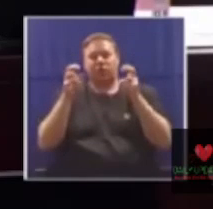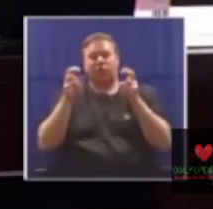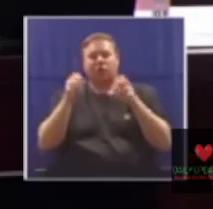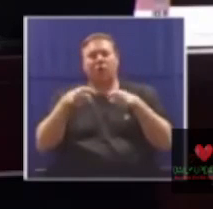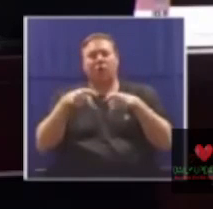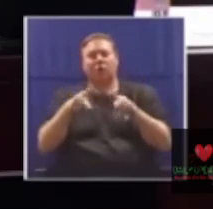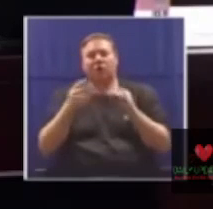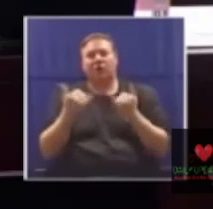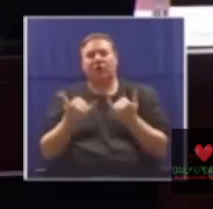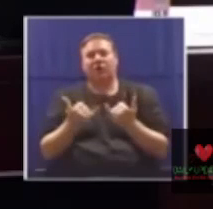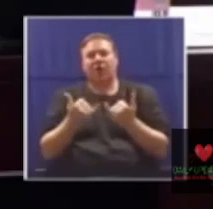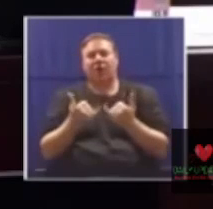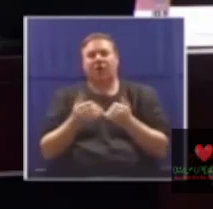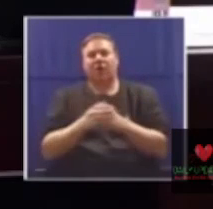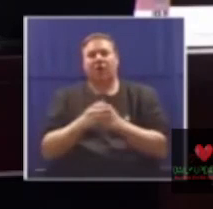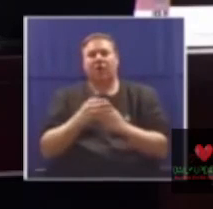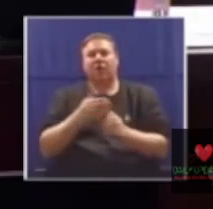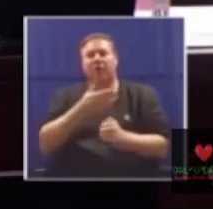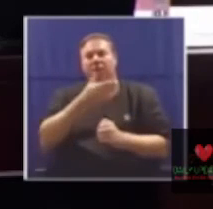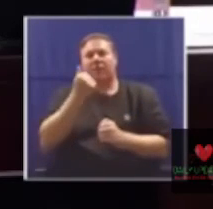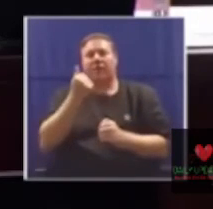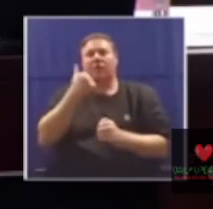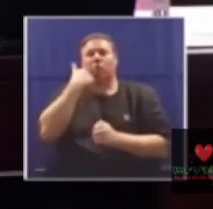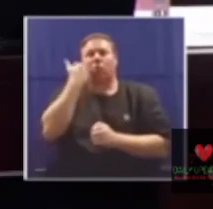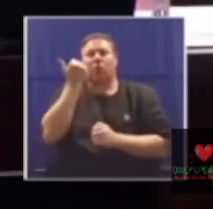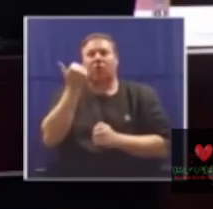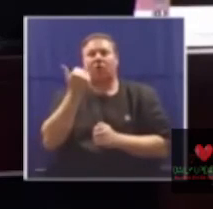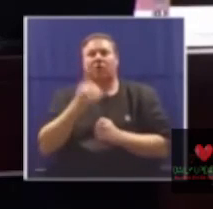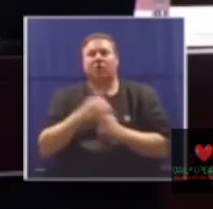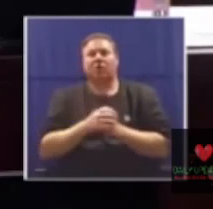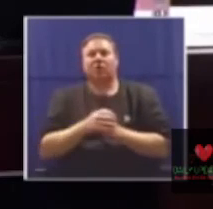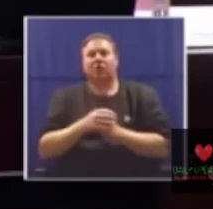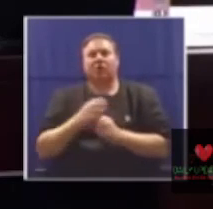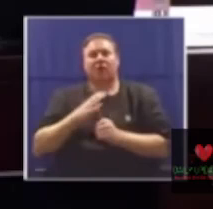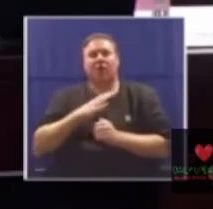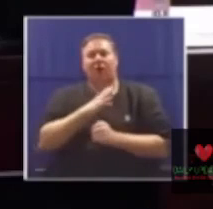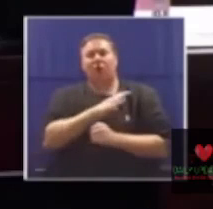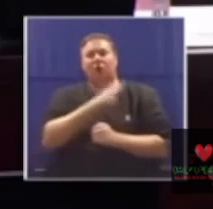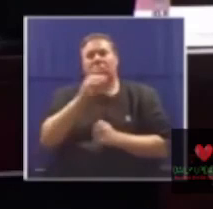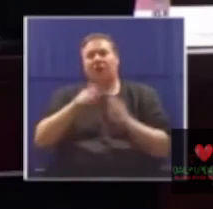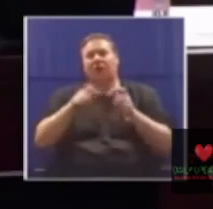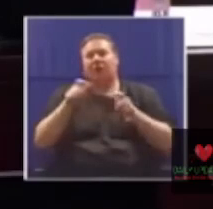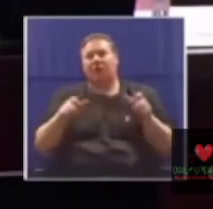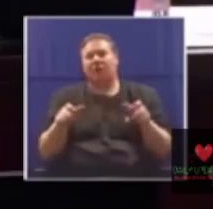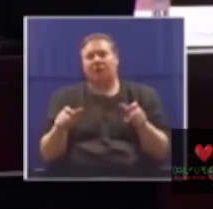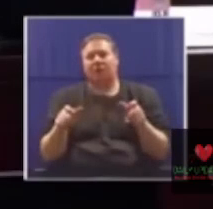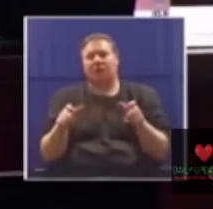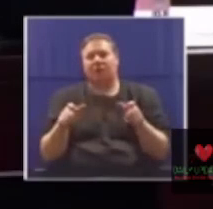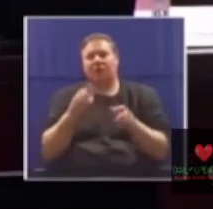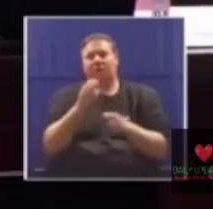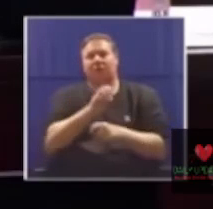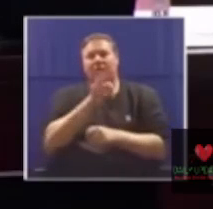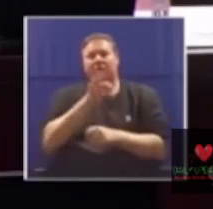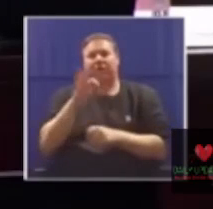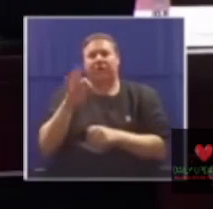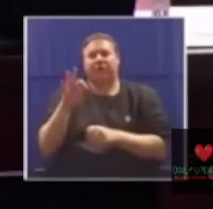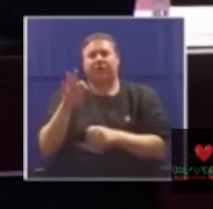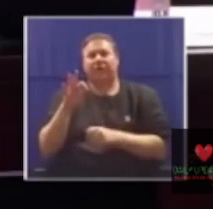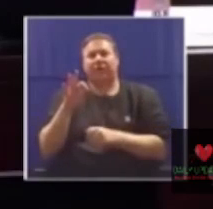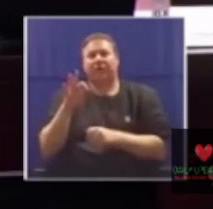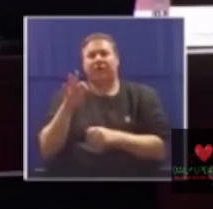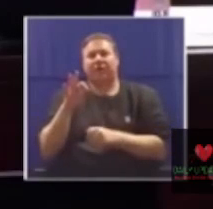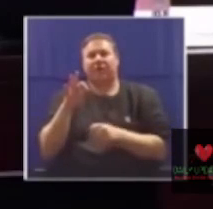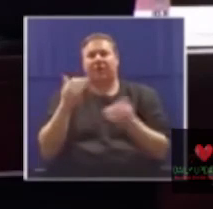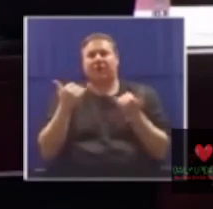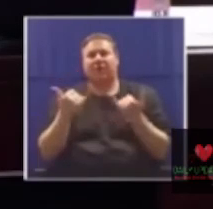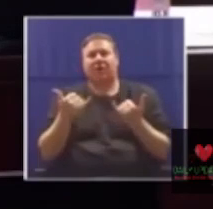once again send our best wishes to the councillors of the EFF who have been